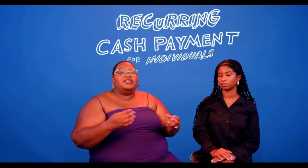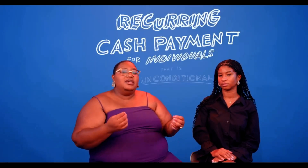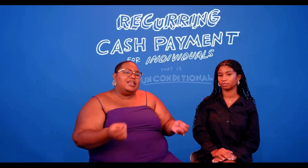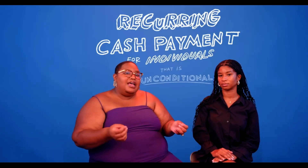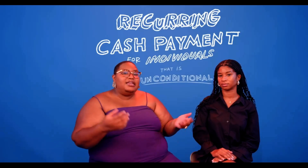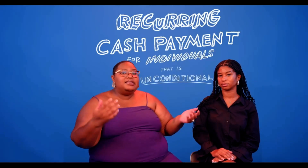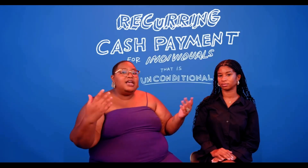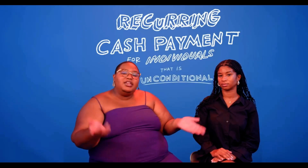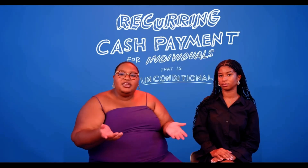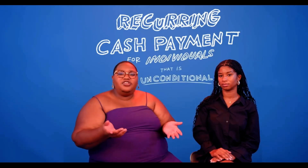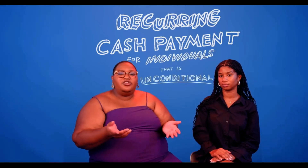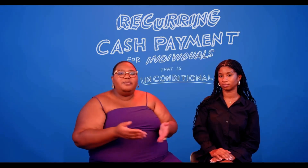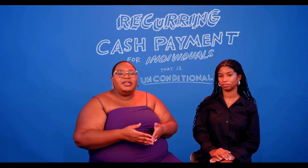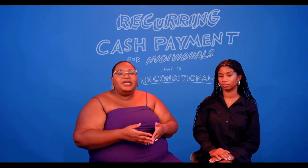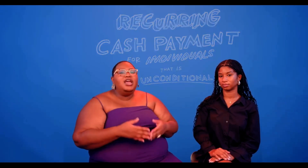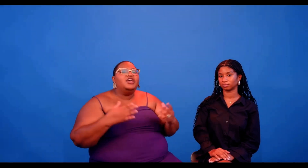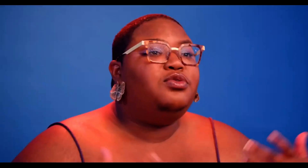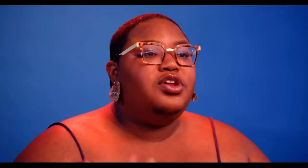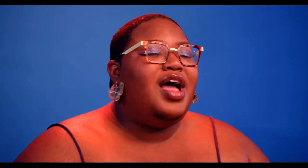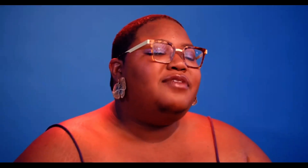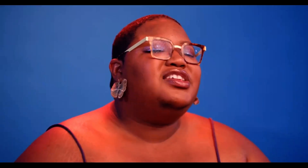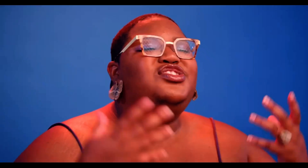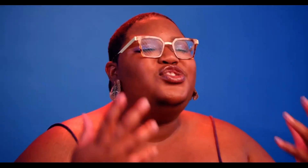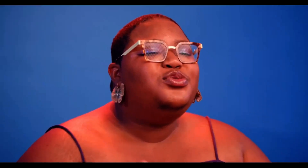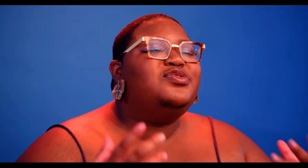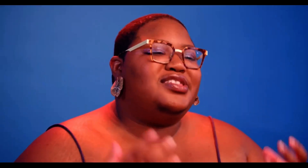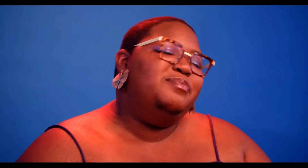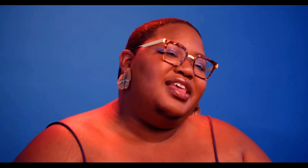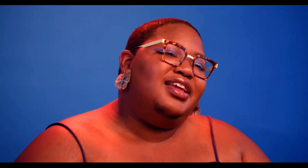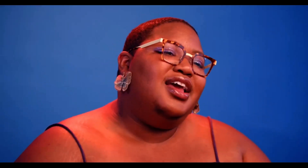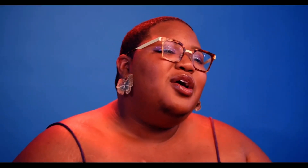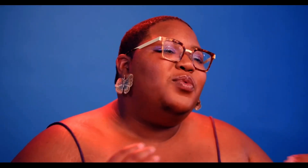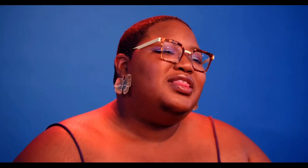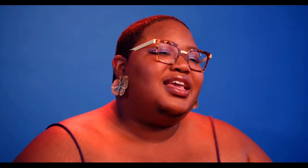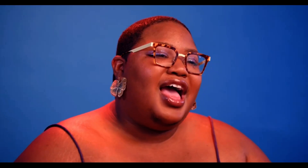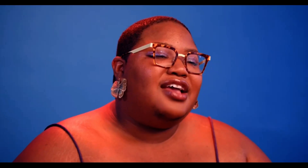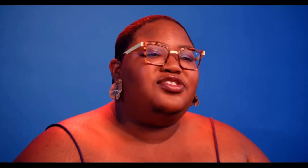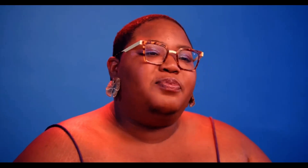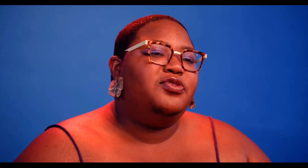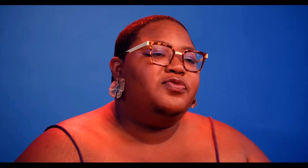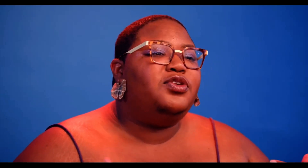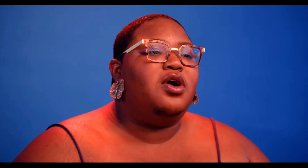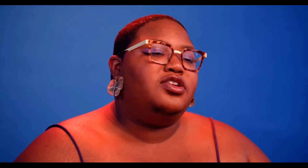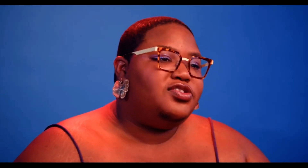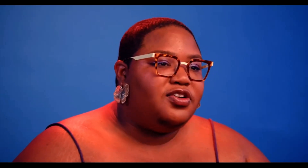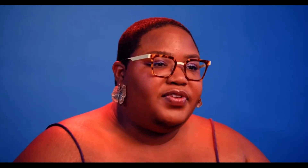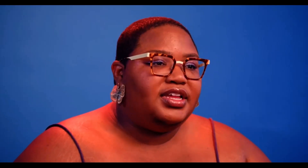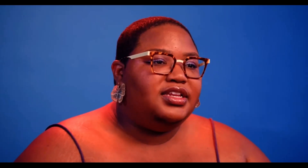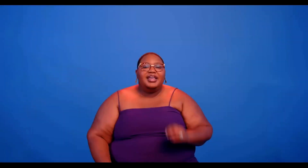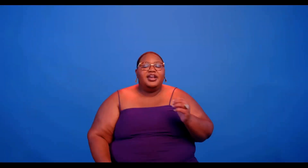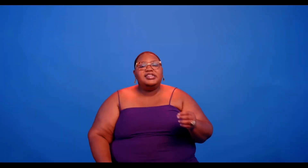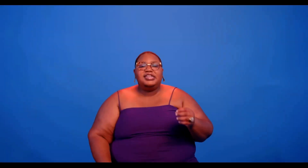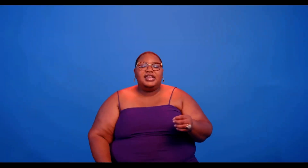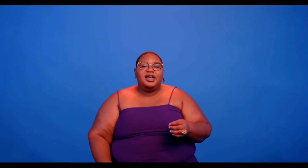individuals that is unconditional, meaning you don't have to do something with the cash to prove you are